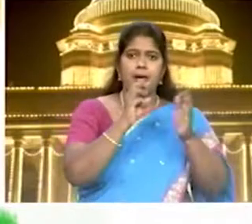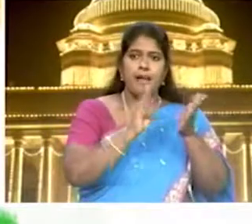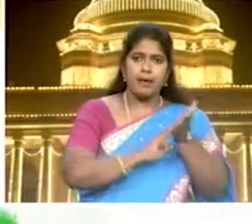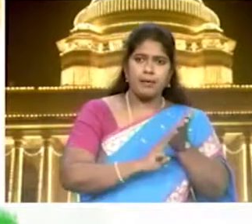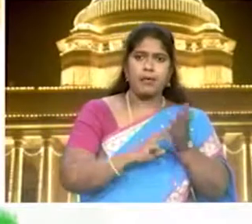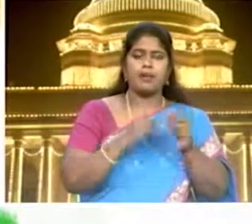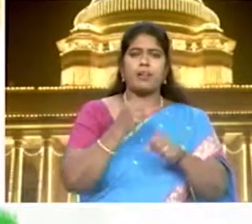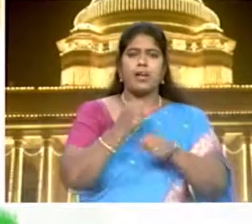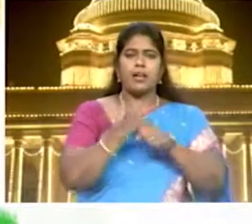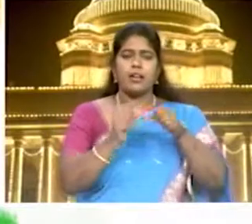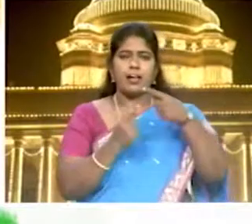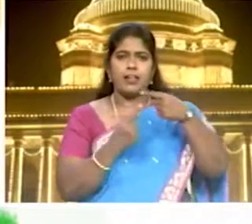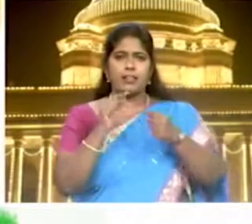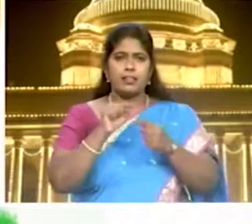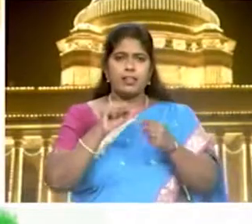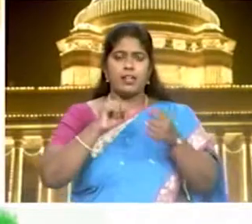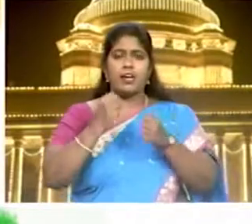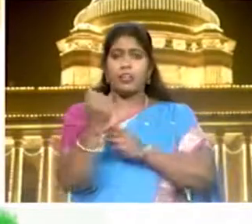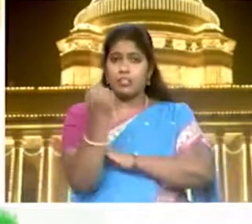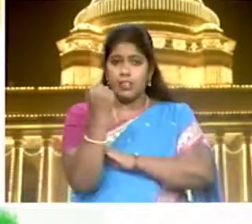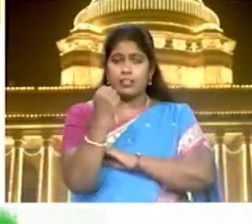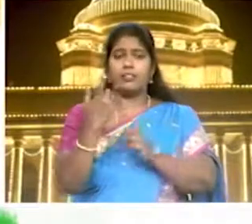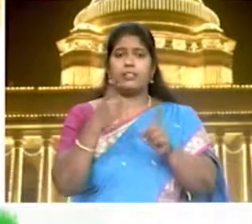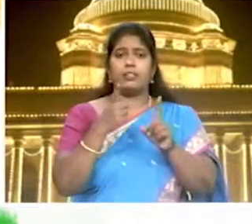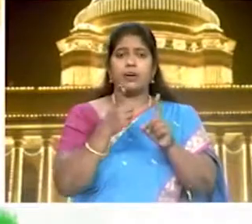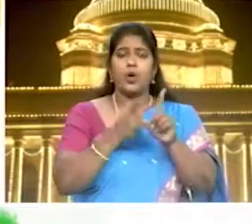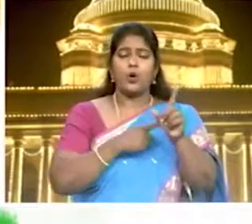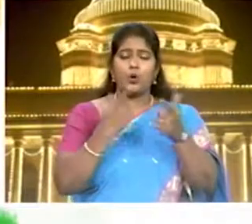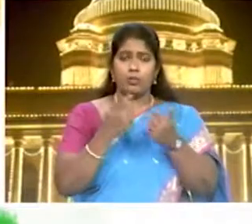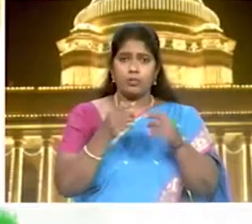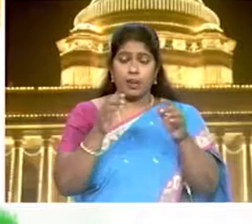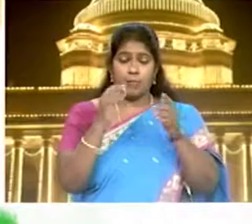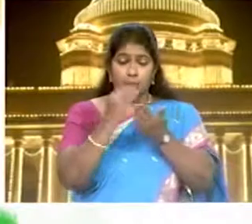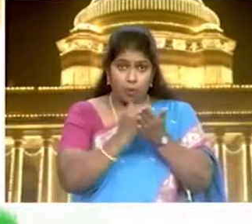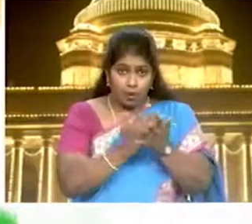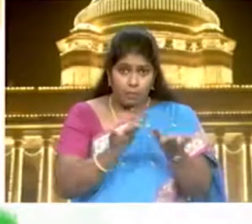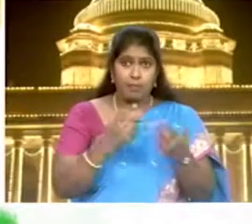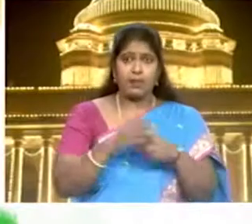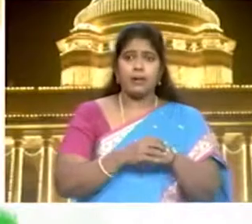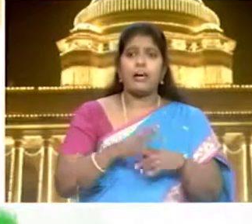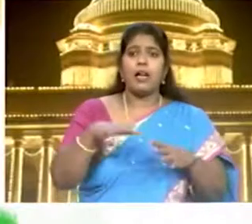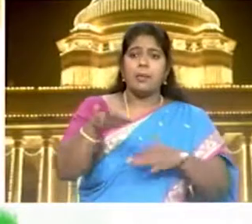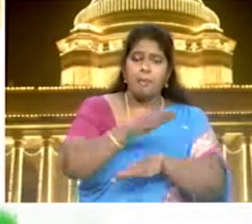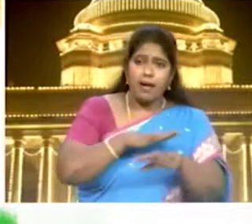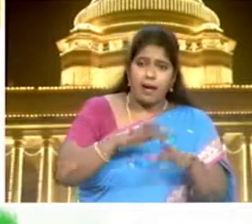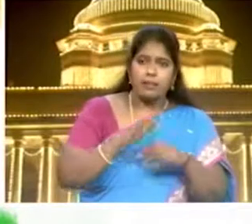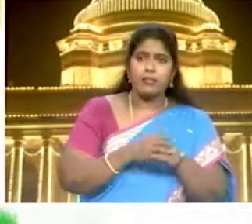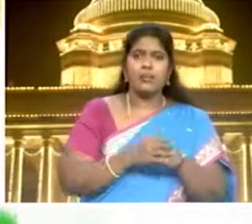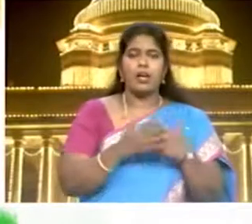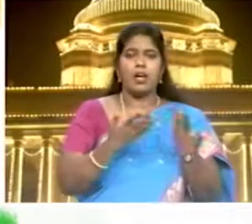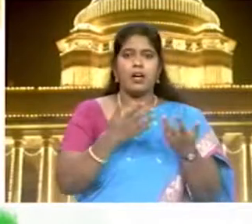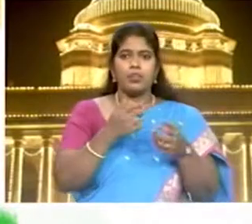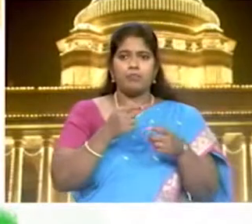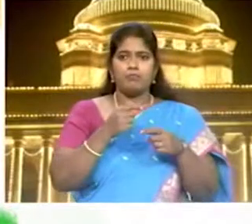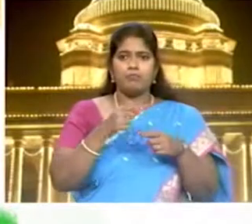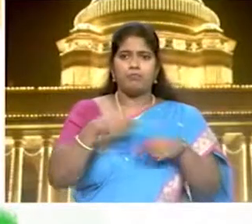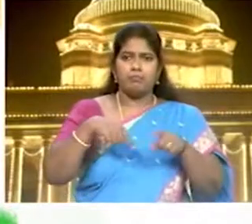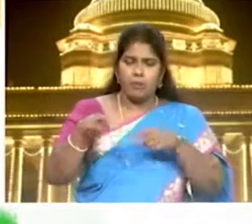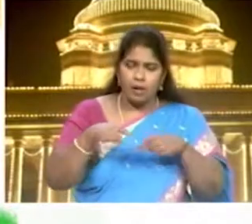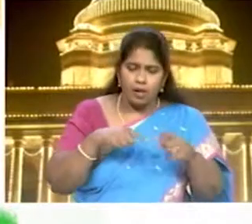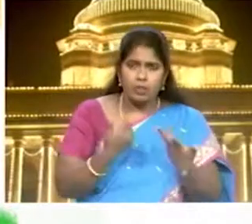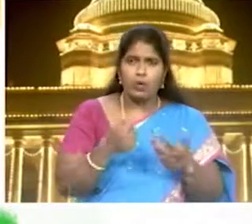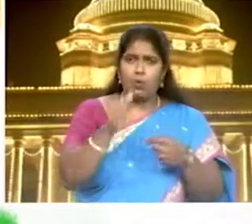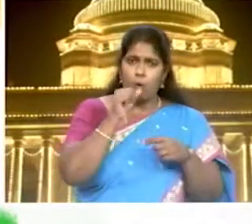the modes of connectivity based on water, land, air, etc. are being integrated in the whole